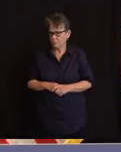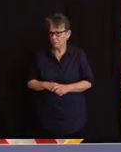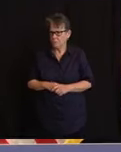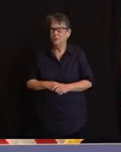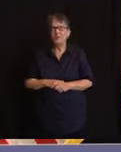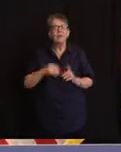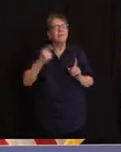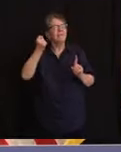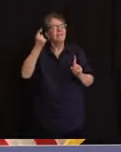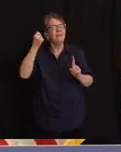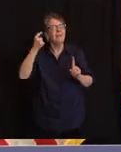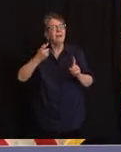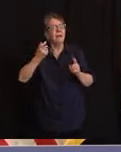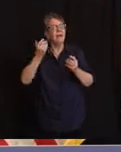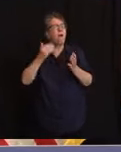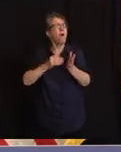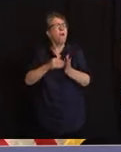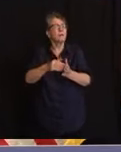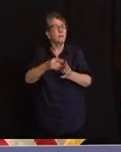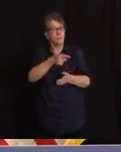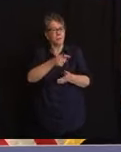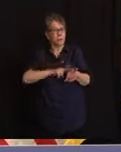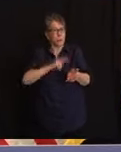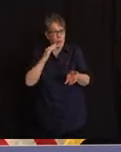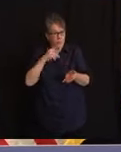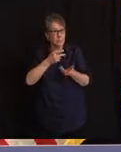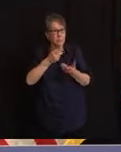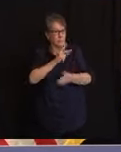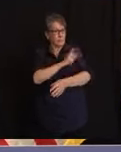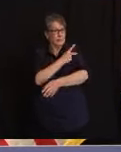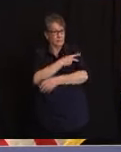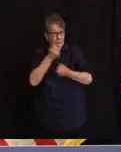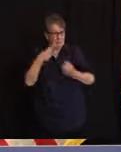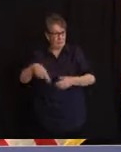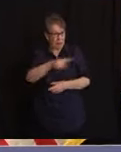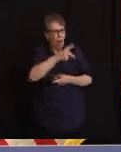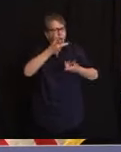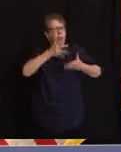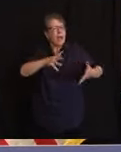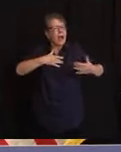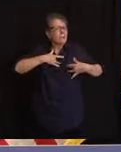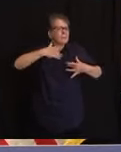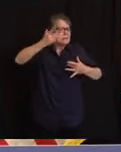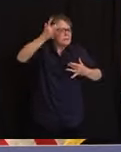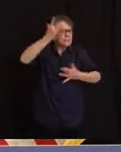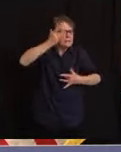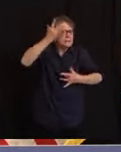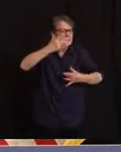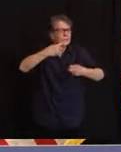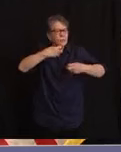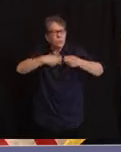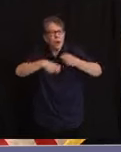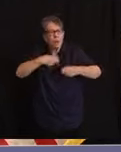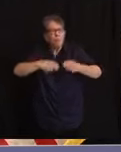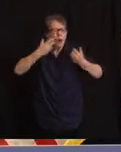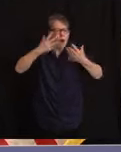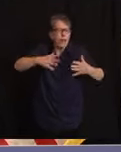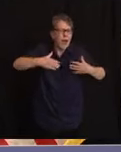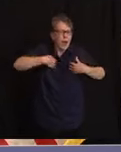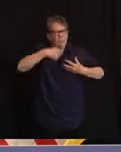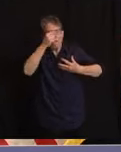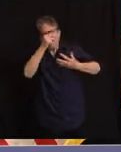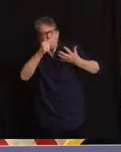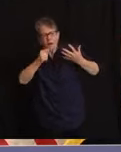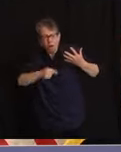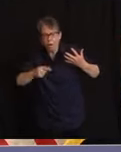This is not a New Jersey unique situation, but when we all do the postmortem, and we're going to do, as a nation, please God, we